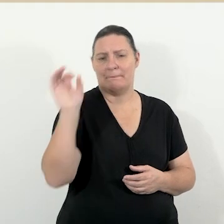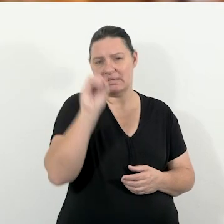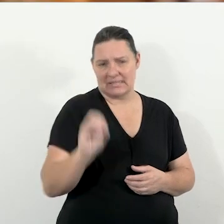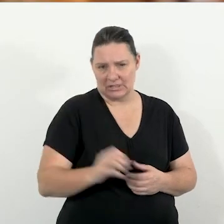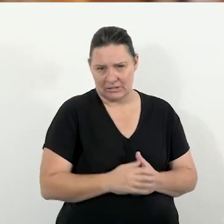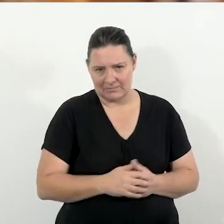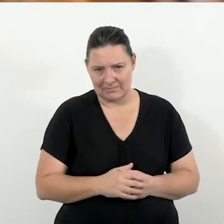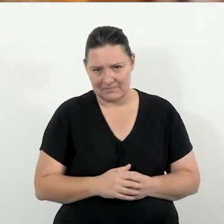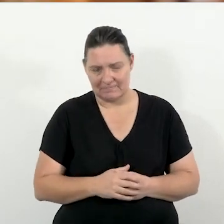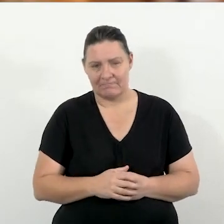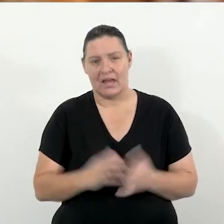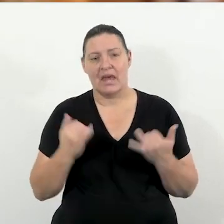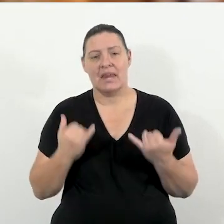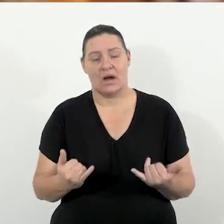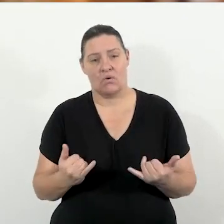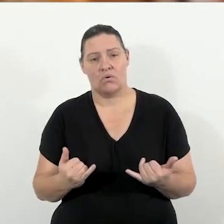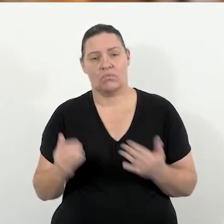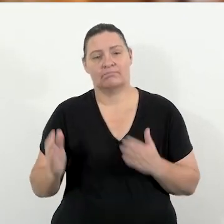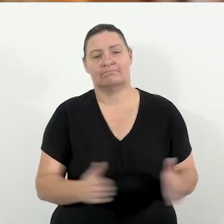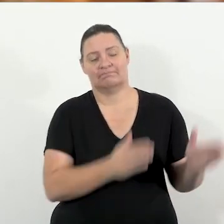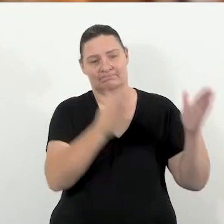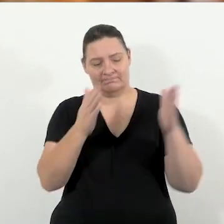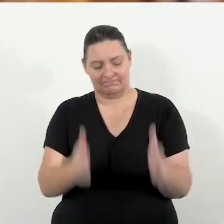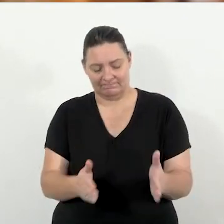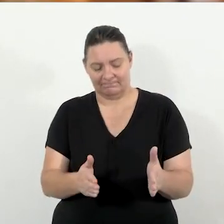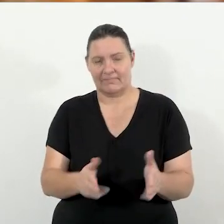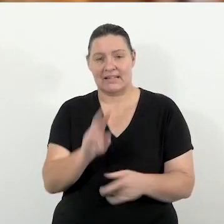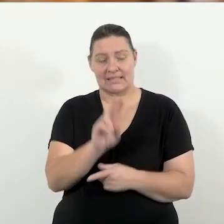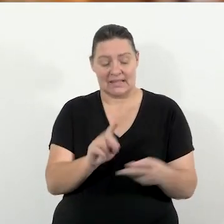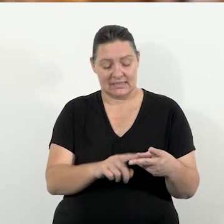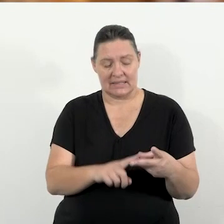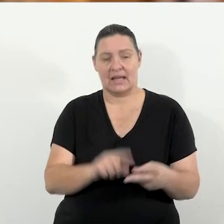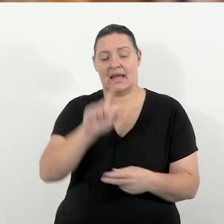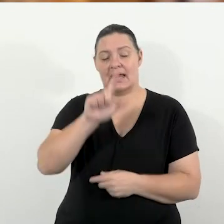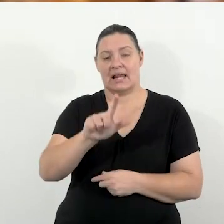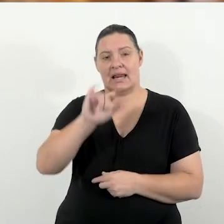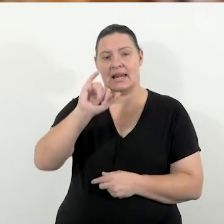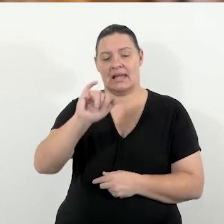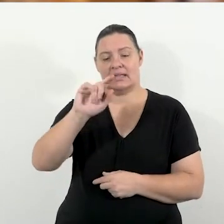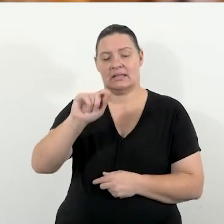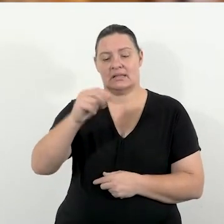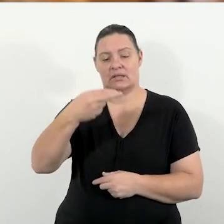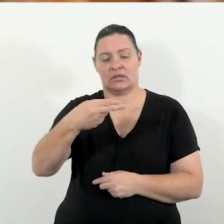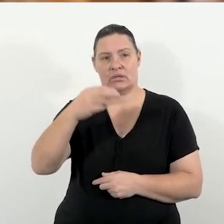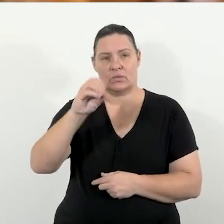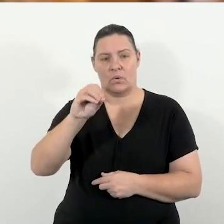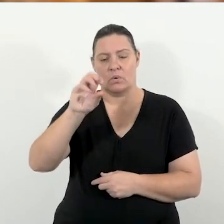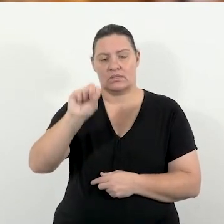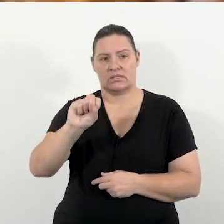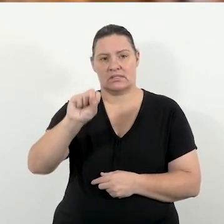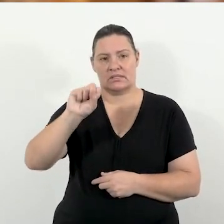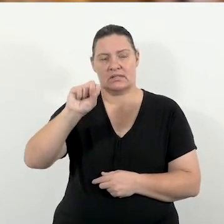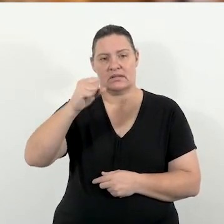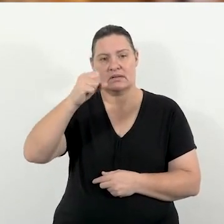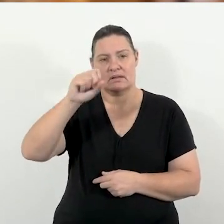okay? Okay, learners, let's now go to our next sphere, which is our lithosphere. Now, the